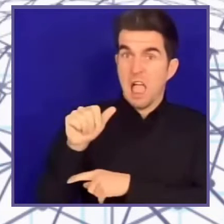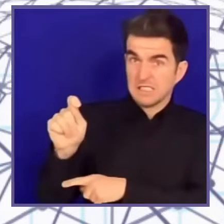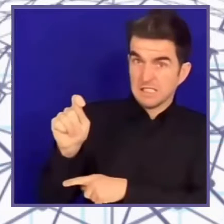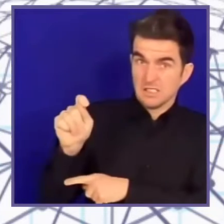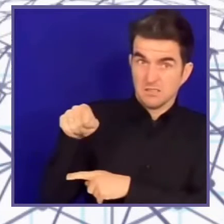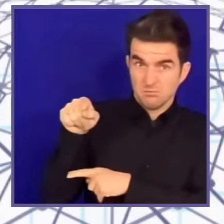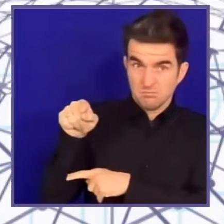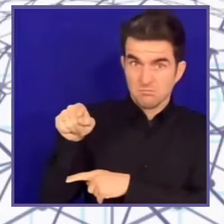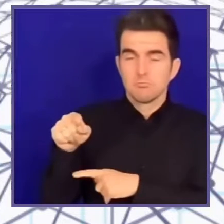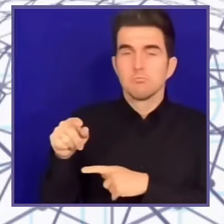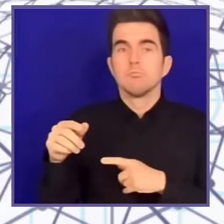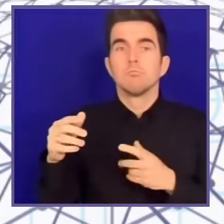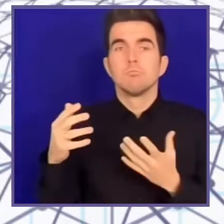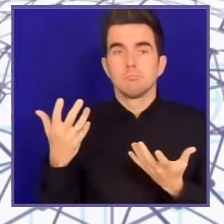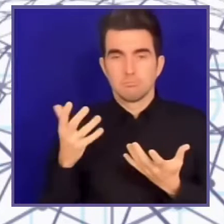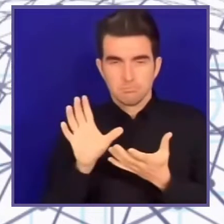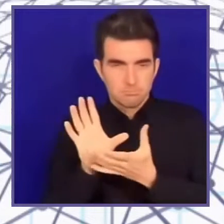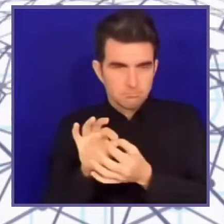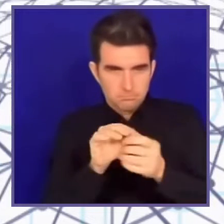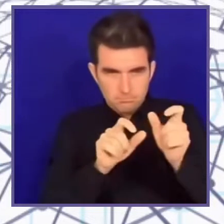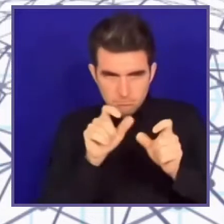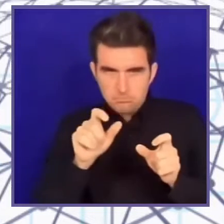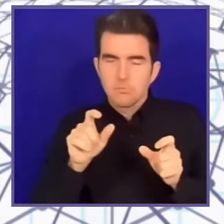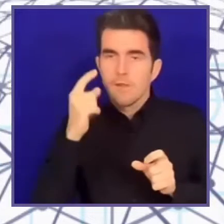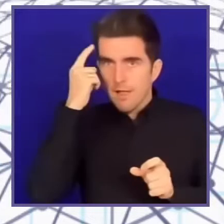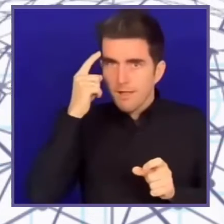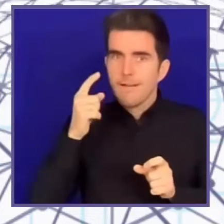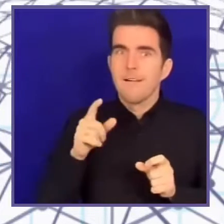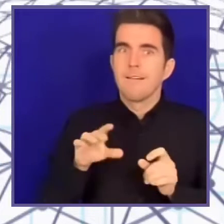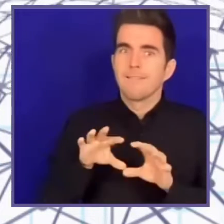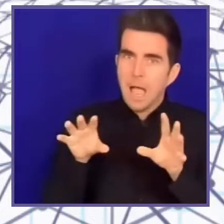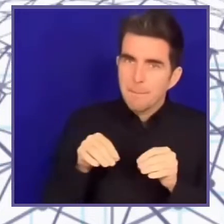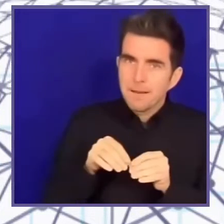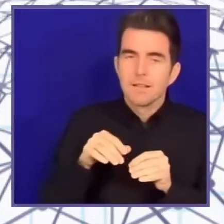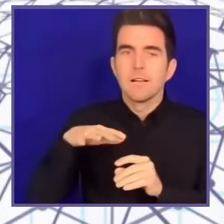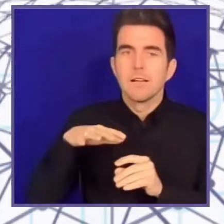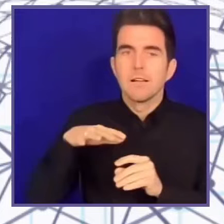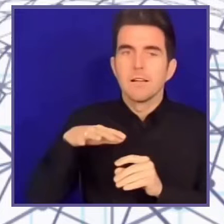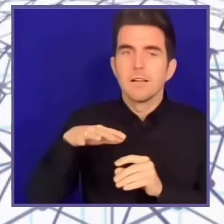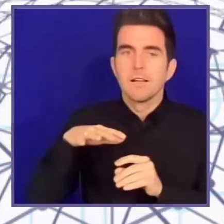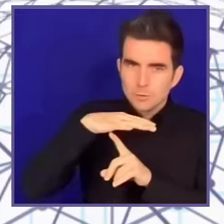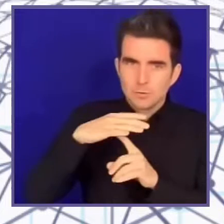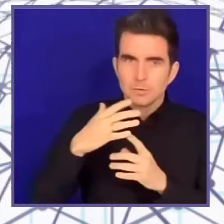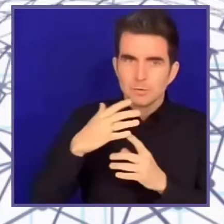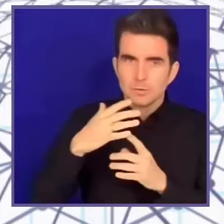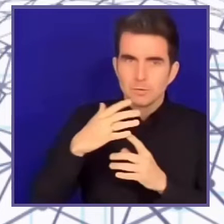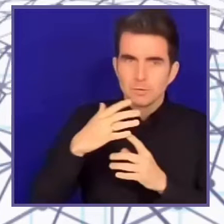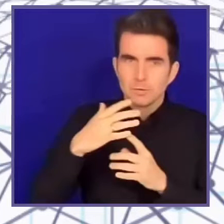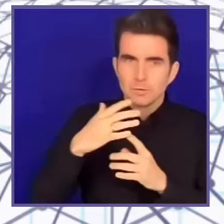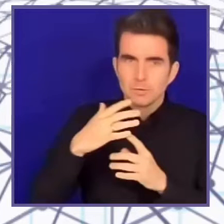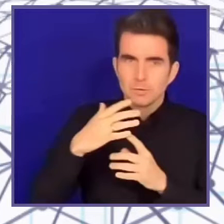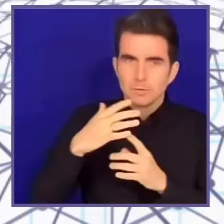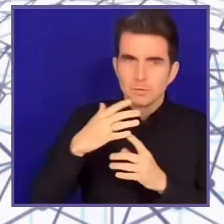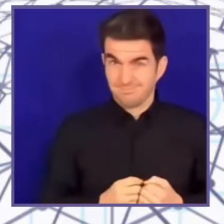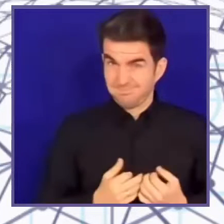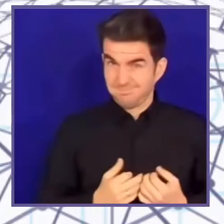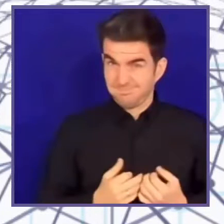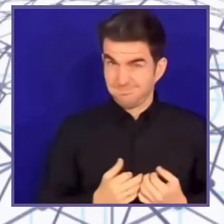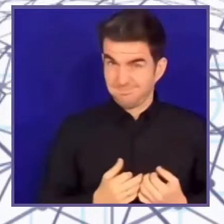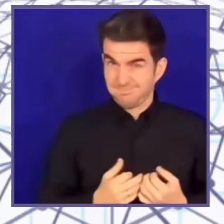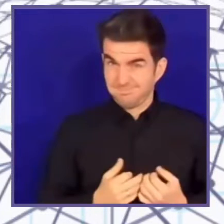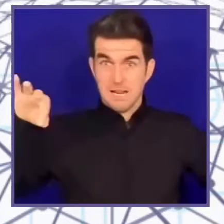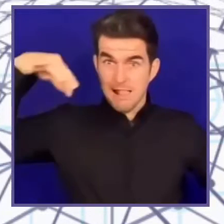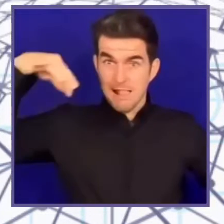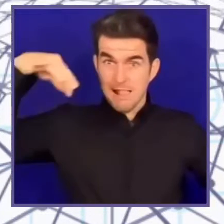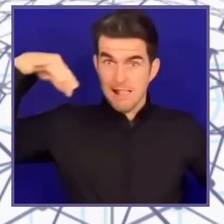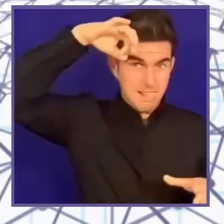But it's still just a drop in the bucket. I mean, there are millions out there who need these devices. And we have to do